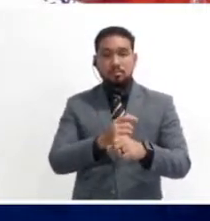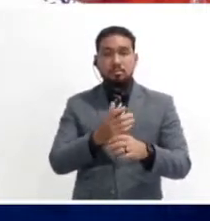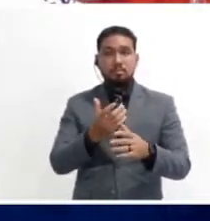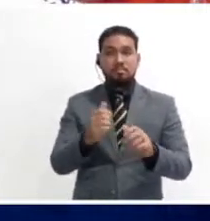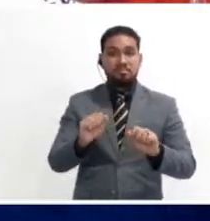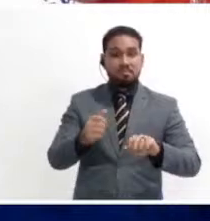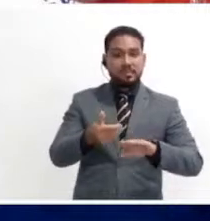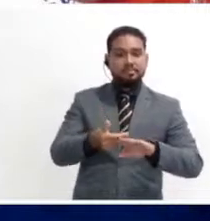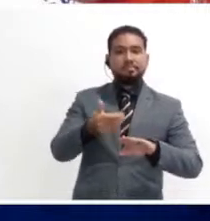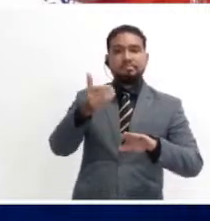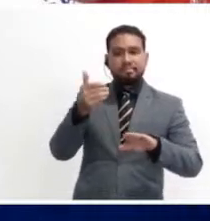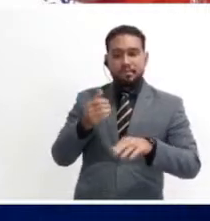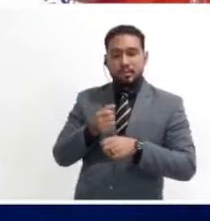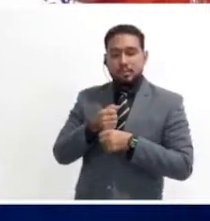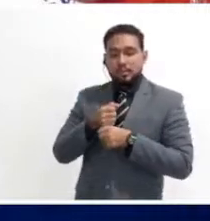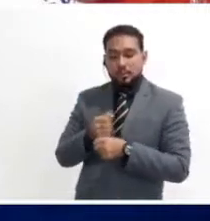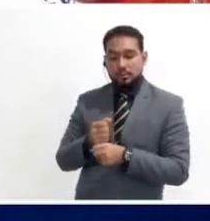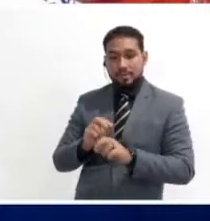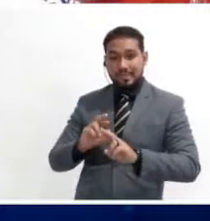some examples at the top.